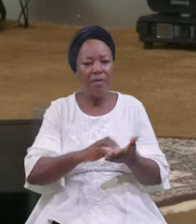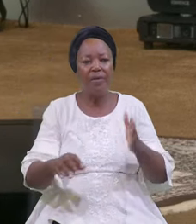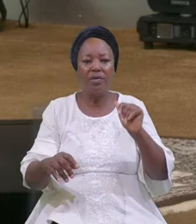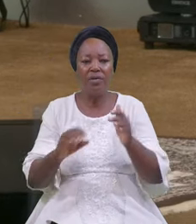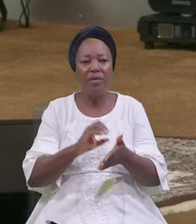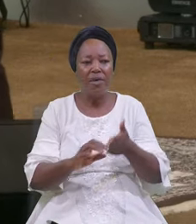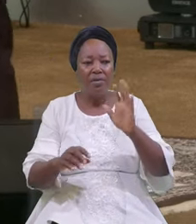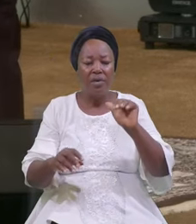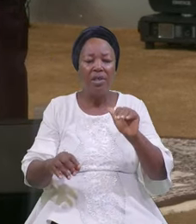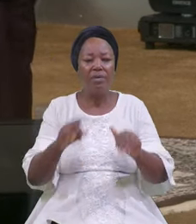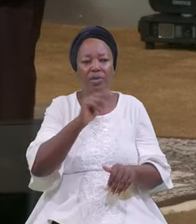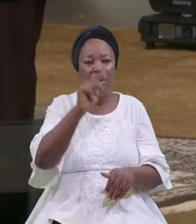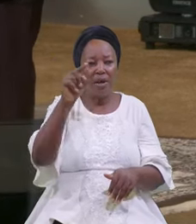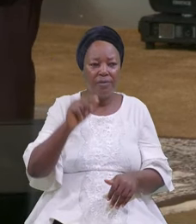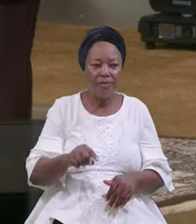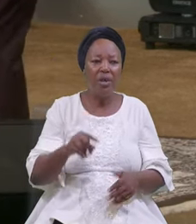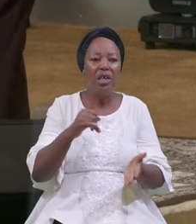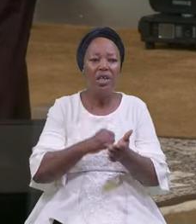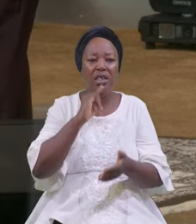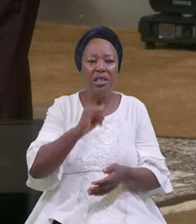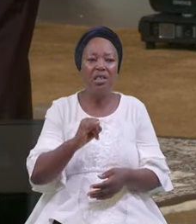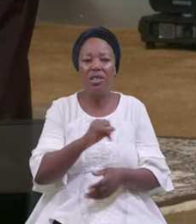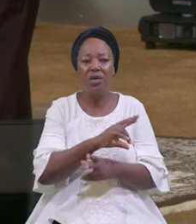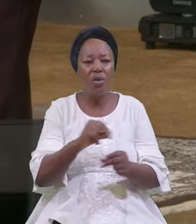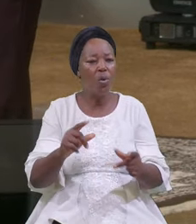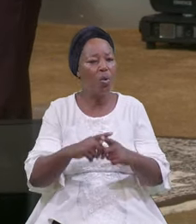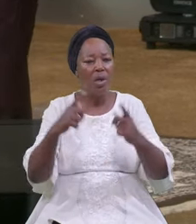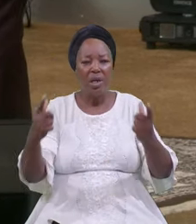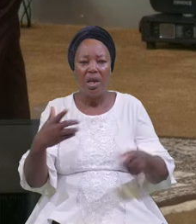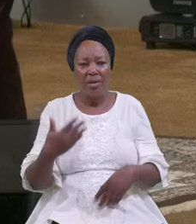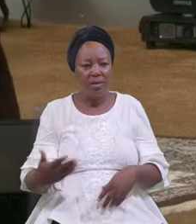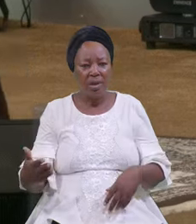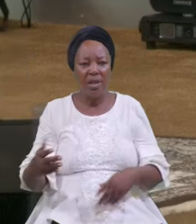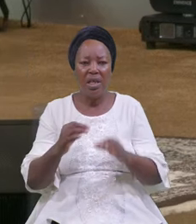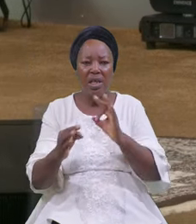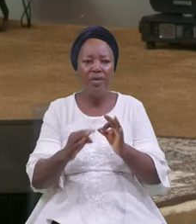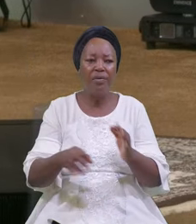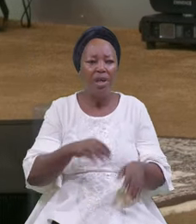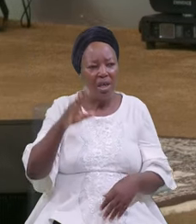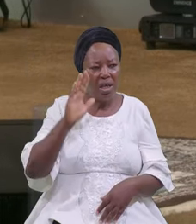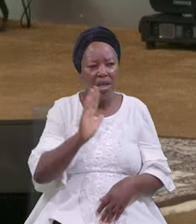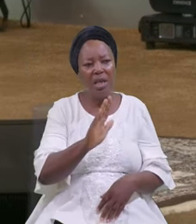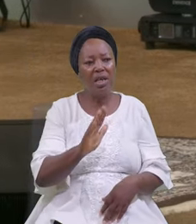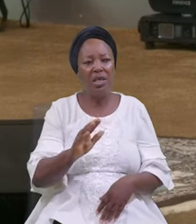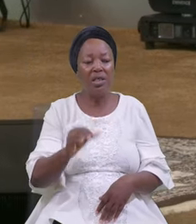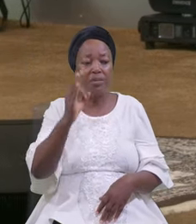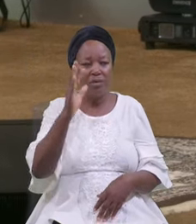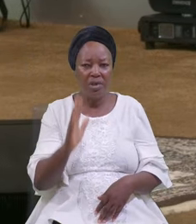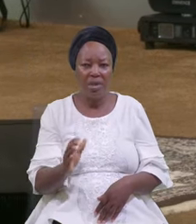Verse 15 says, therefore, it is no great thing if his ministers,